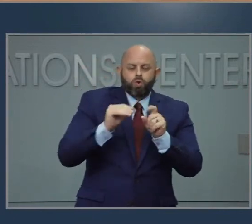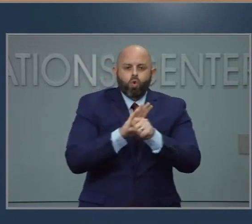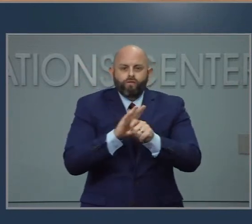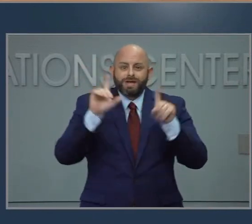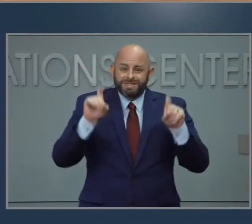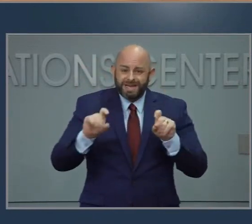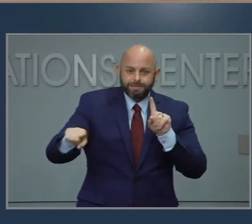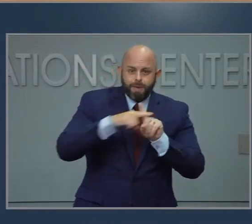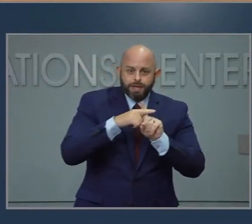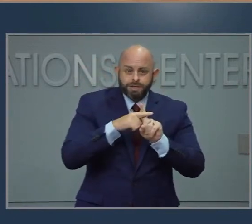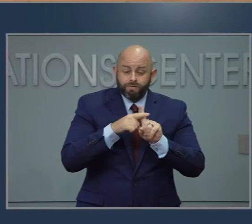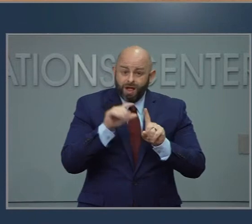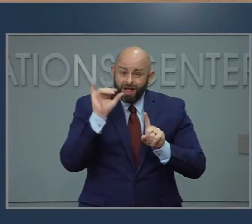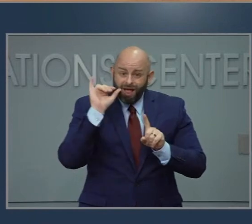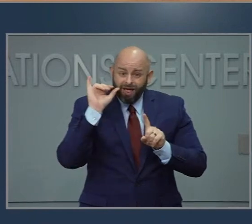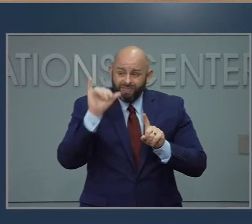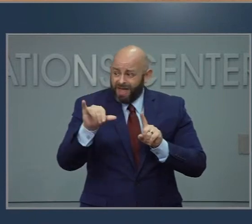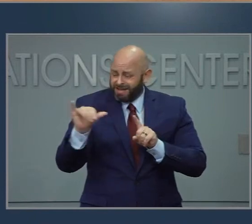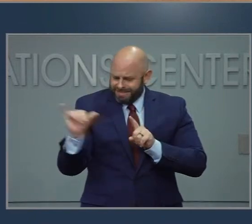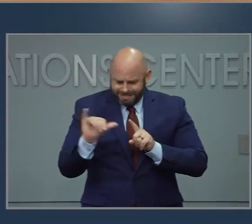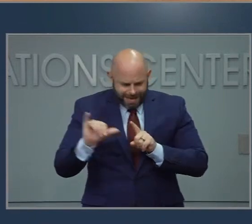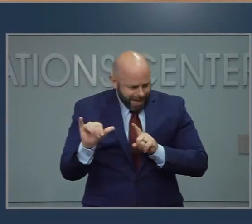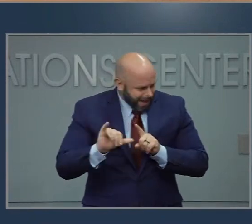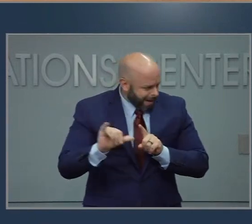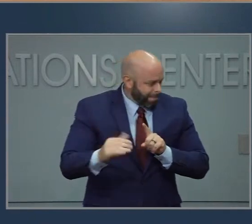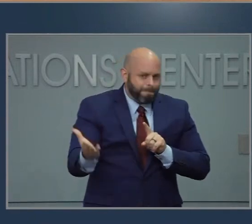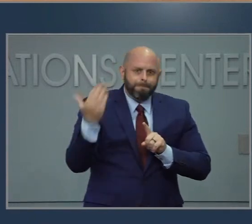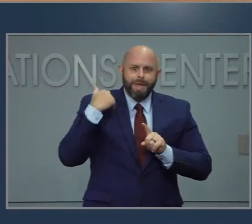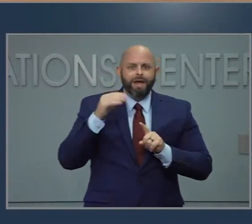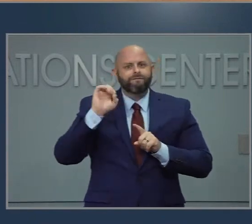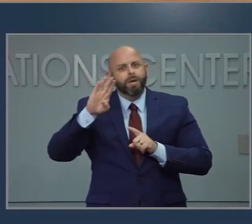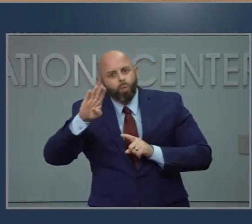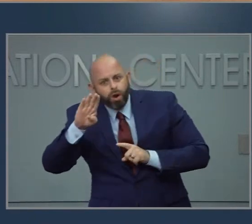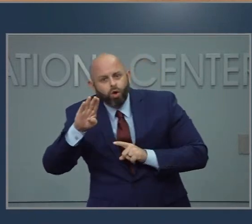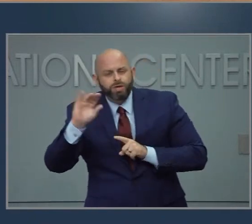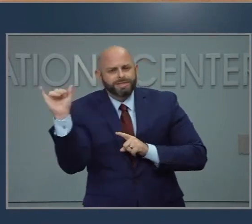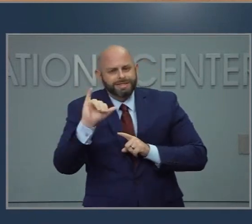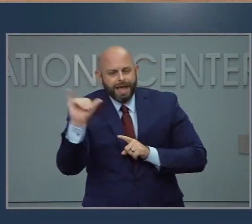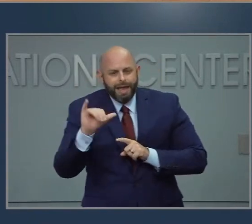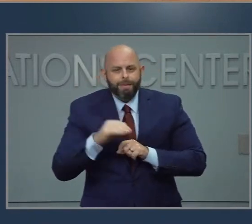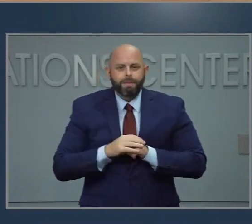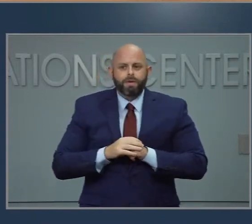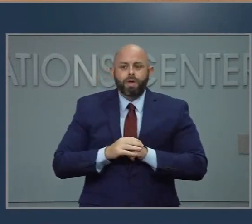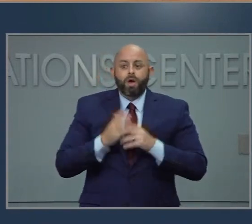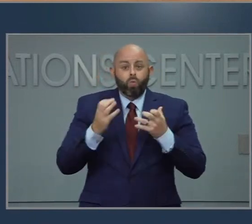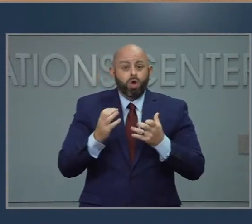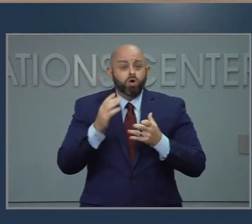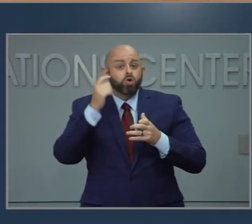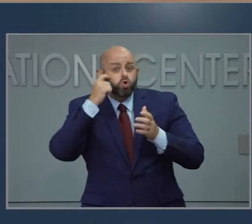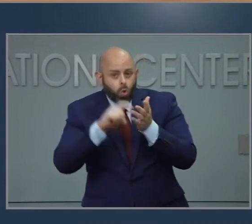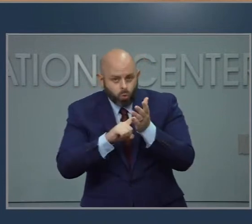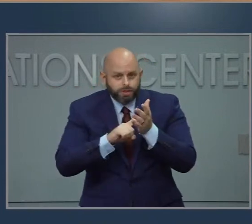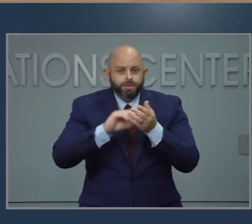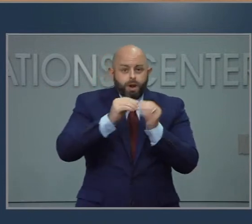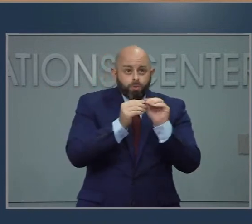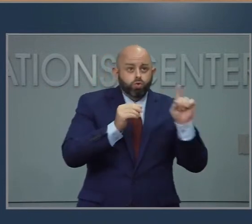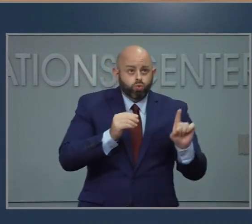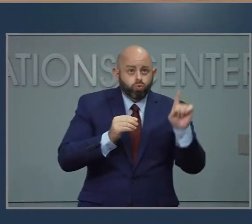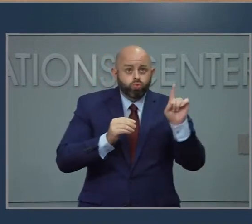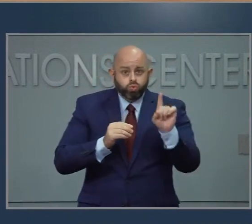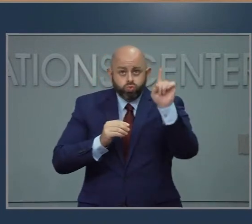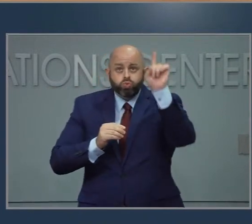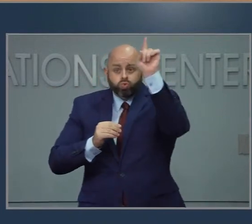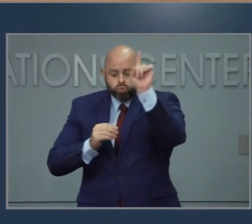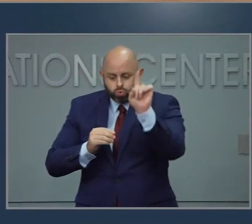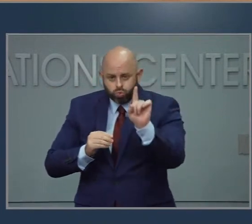24 hours was back in February. I want you to notice the slope of the yellow line, and you can see that this